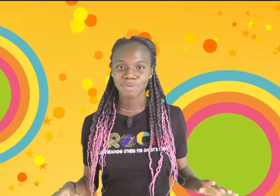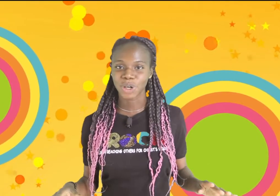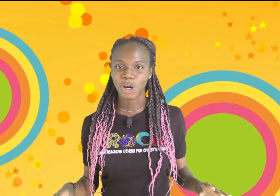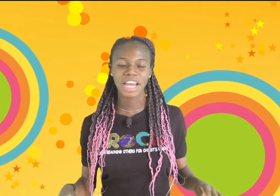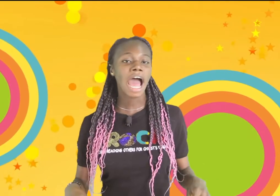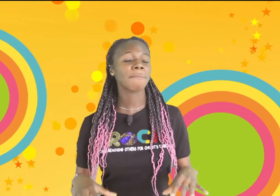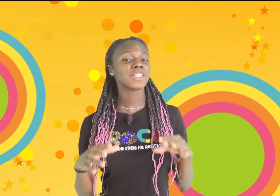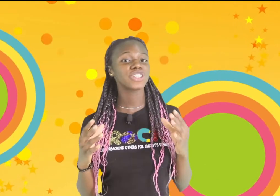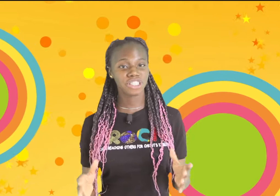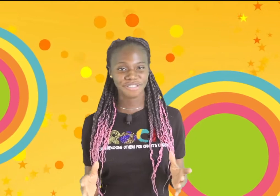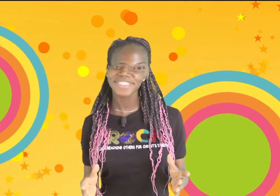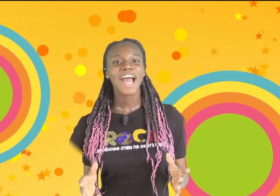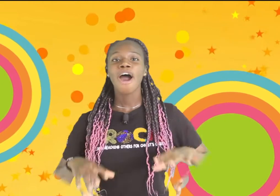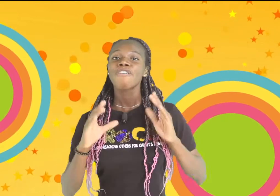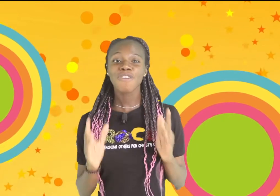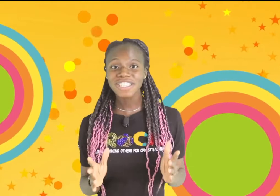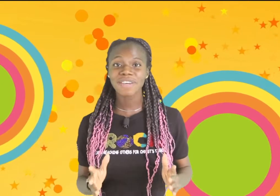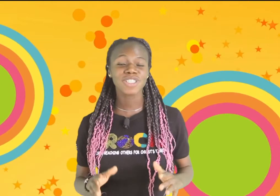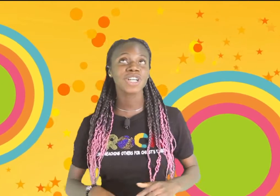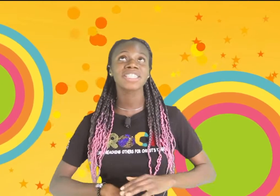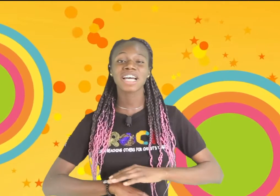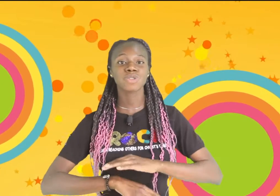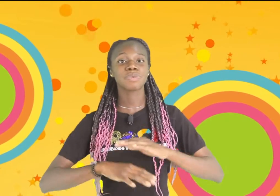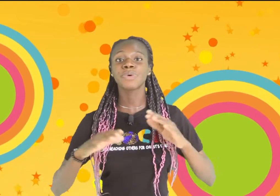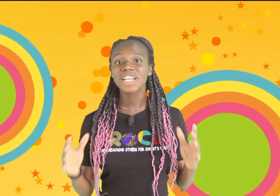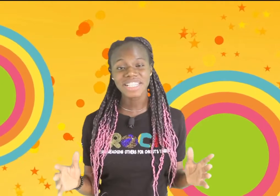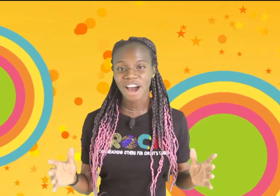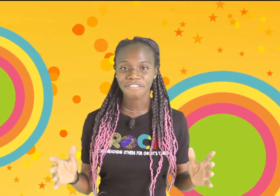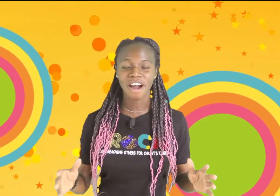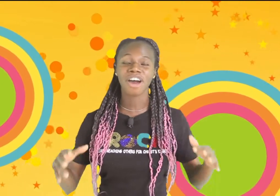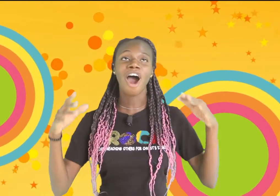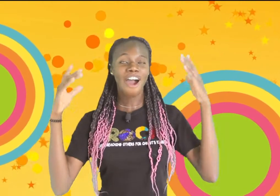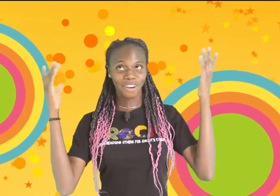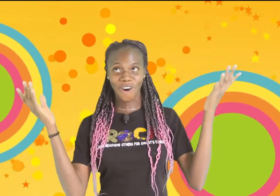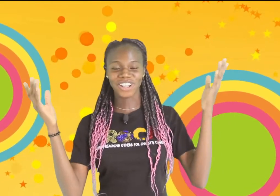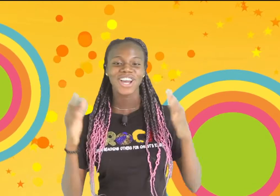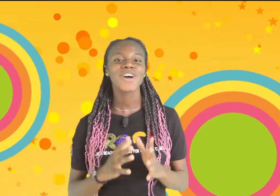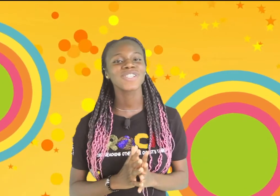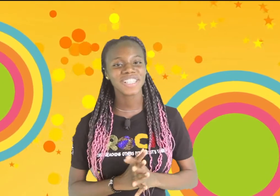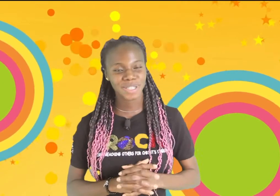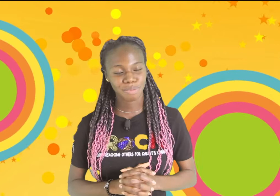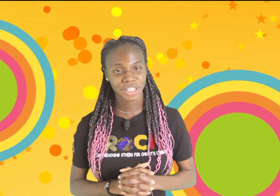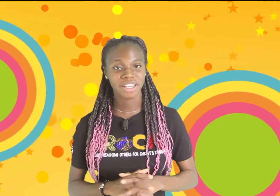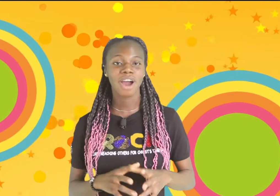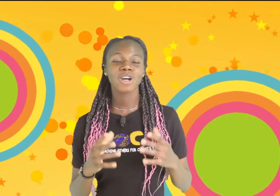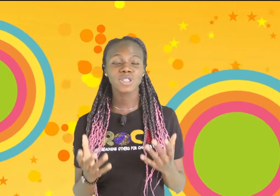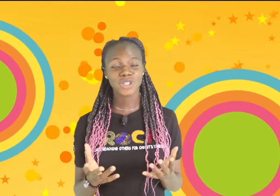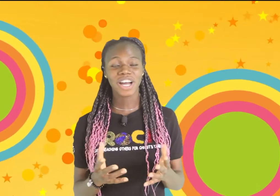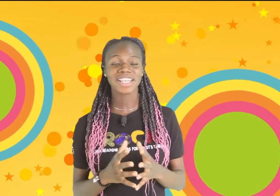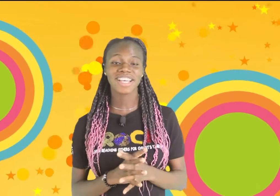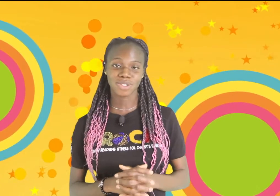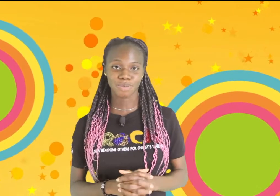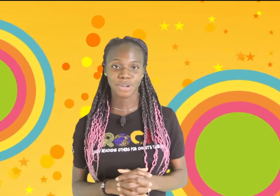amazing time with God and my church family. Fun time in church starts with praising our Father, God. So let us pray.